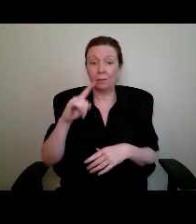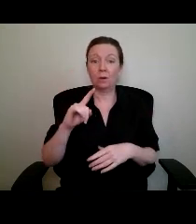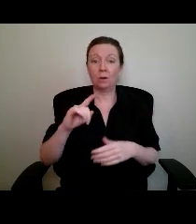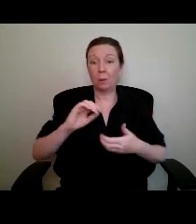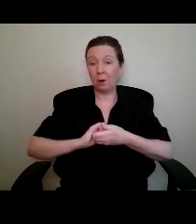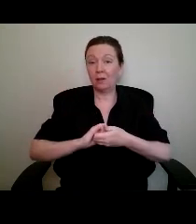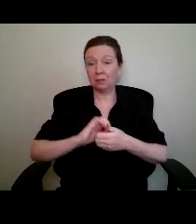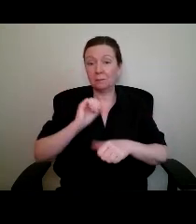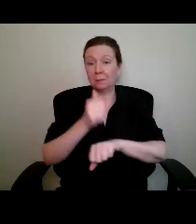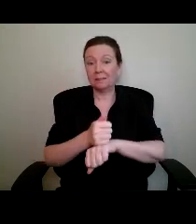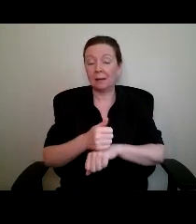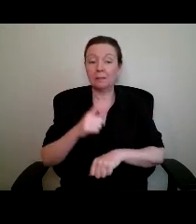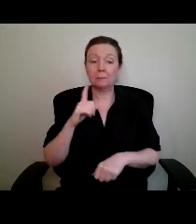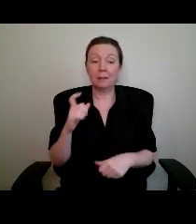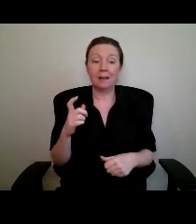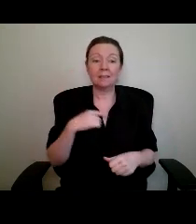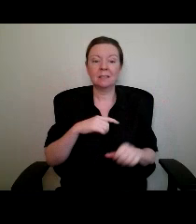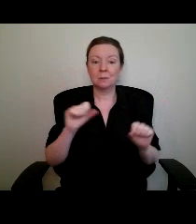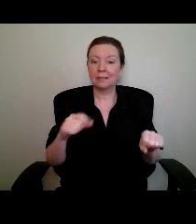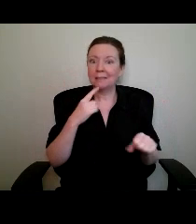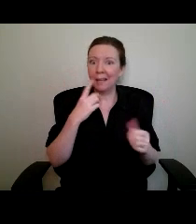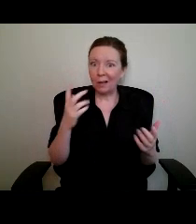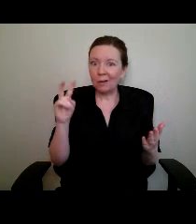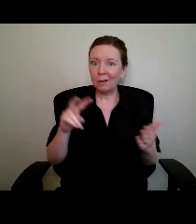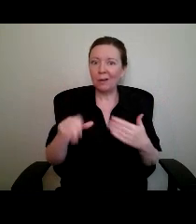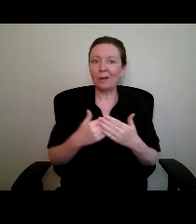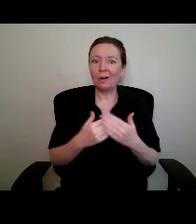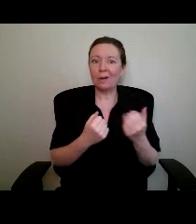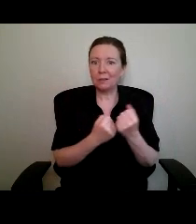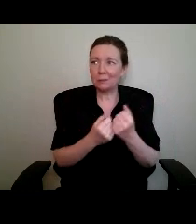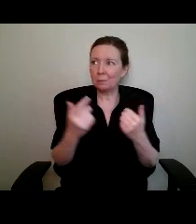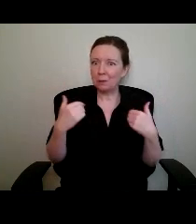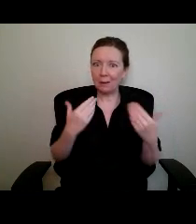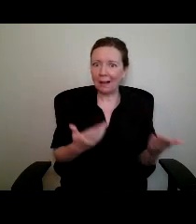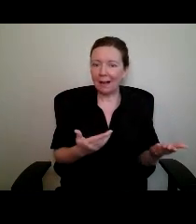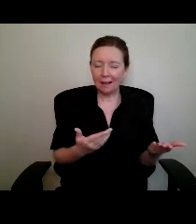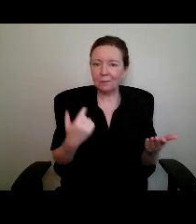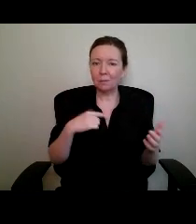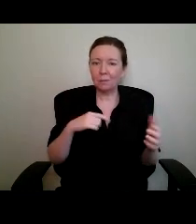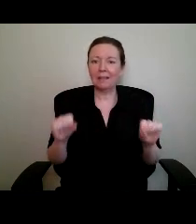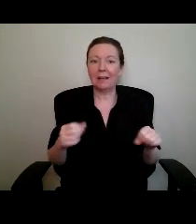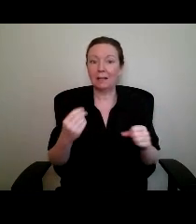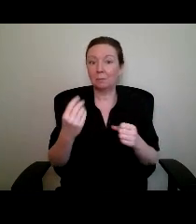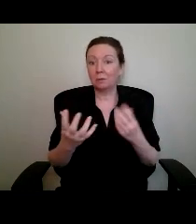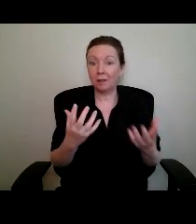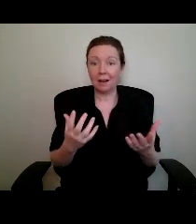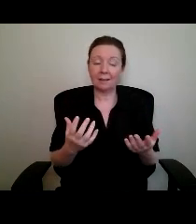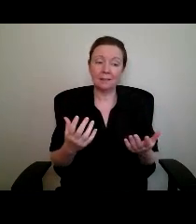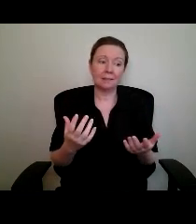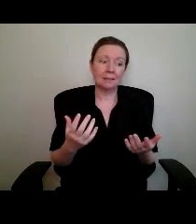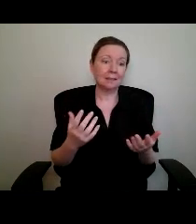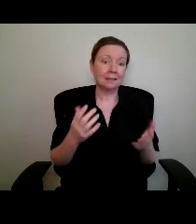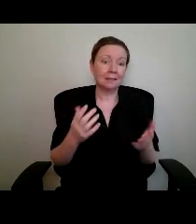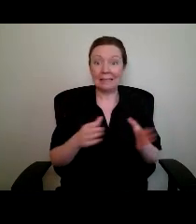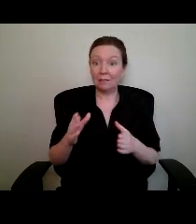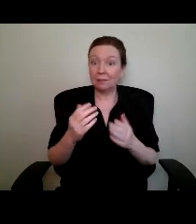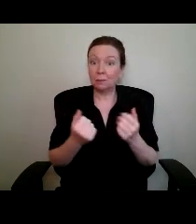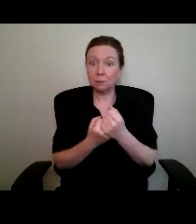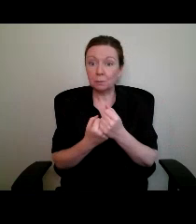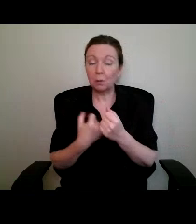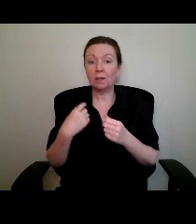to be established, because we can say, look at all of this support you have. Not only can we provide individual support, we